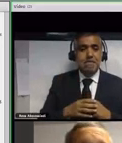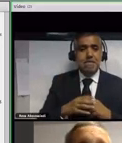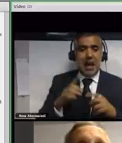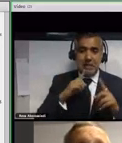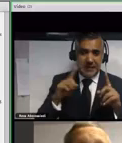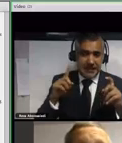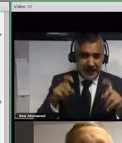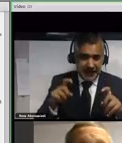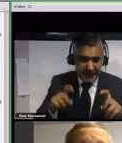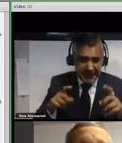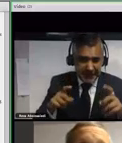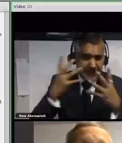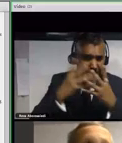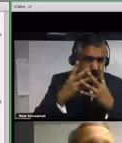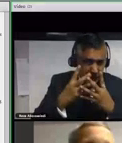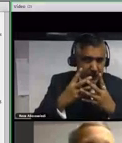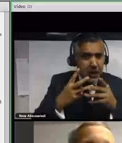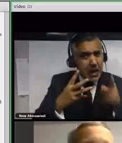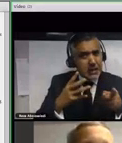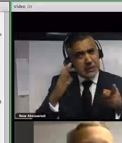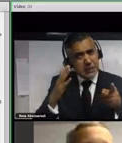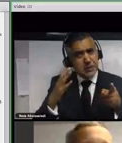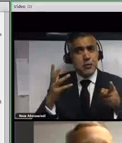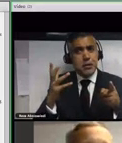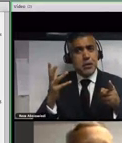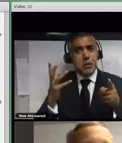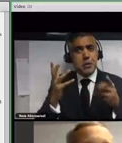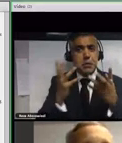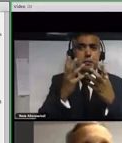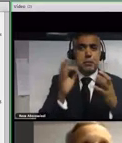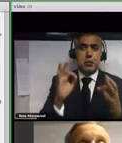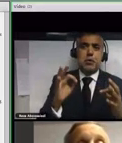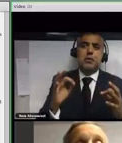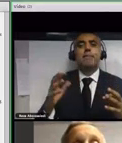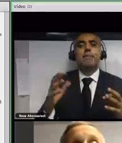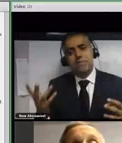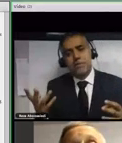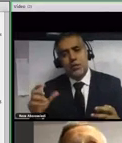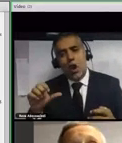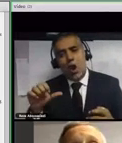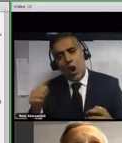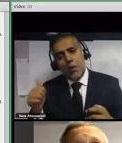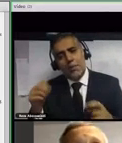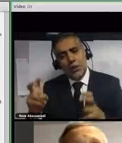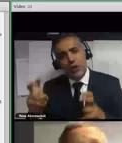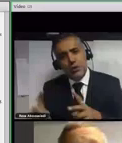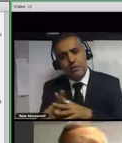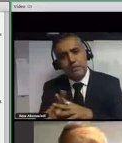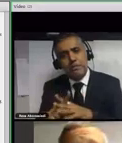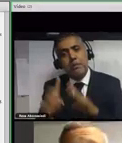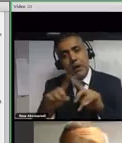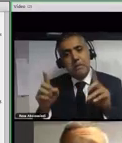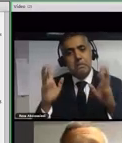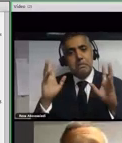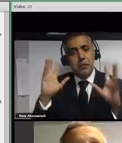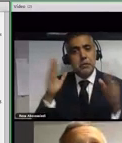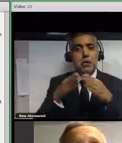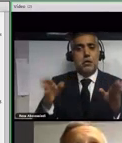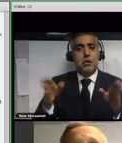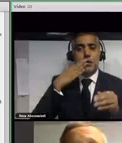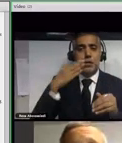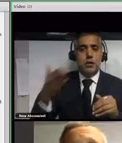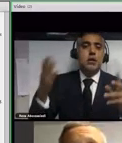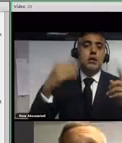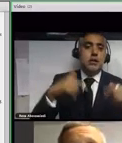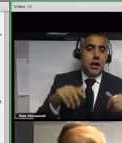tested a lot and tend to work pretty well. There's always issues. The advantages is it takes a functional approach. It's